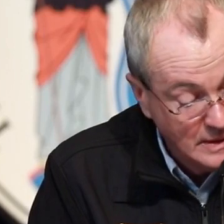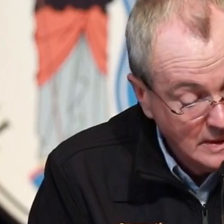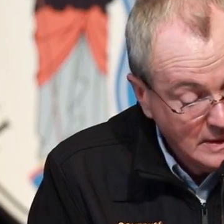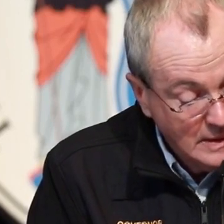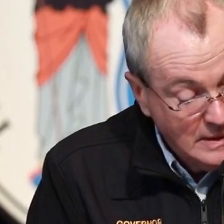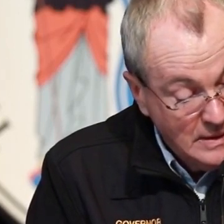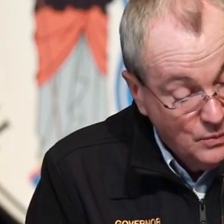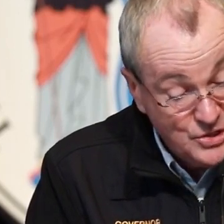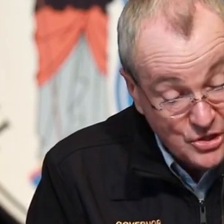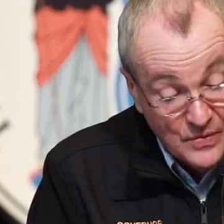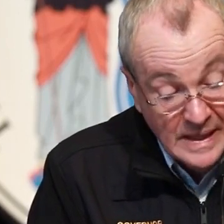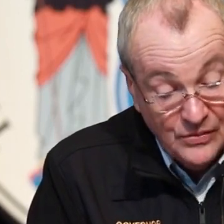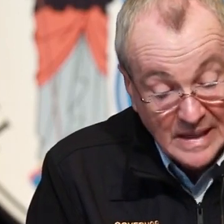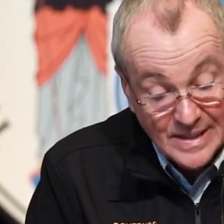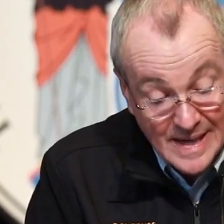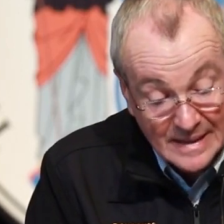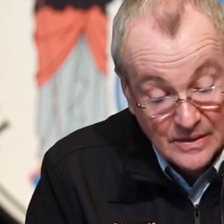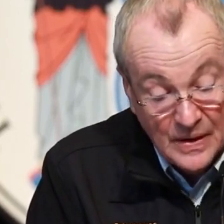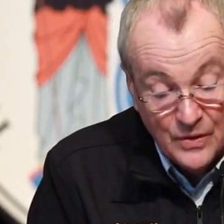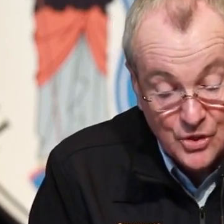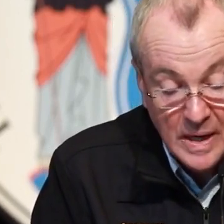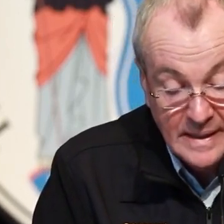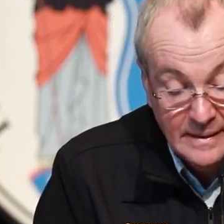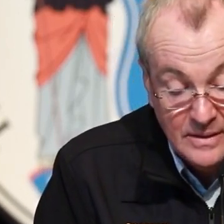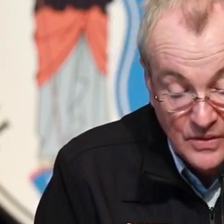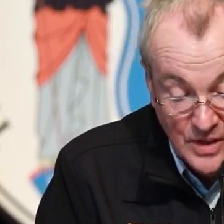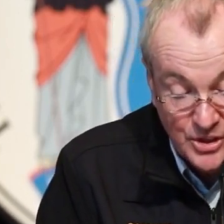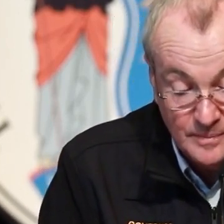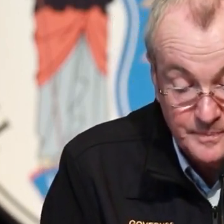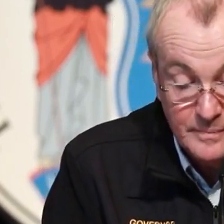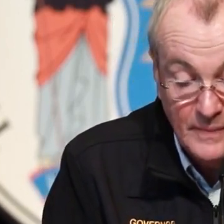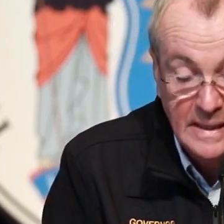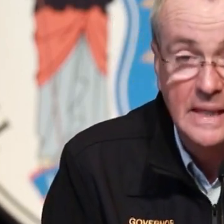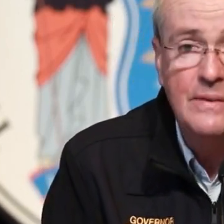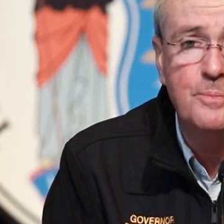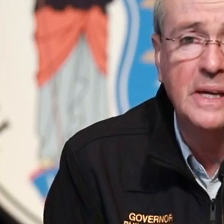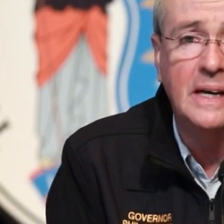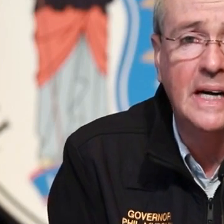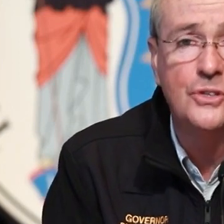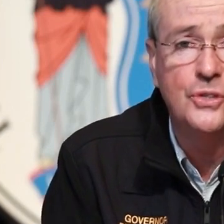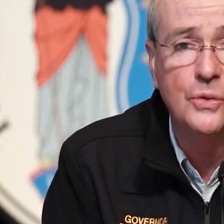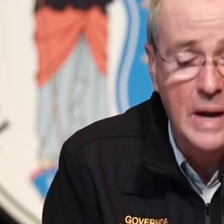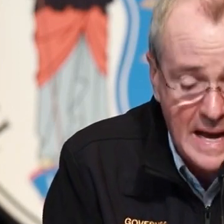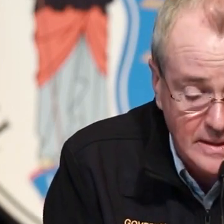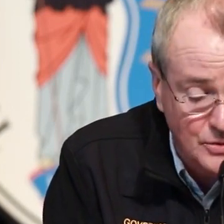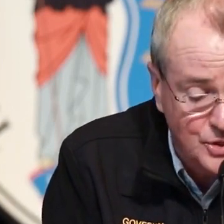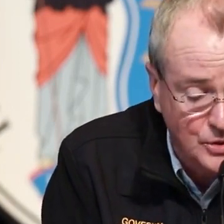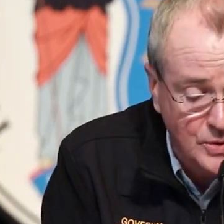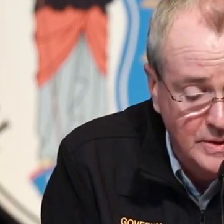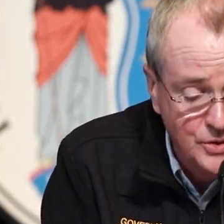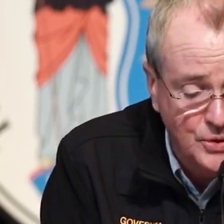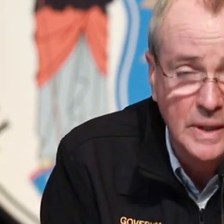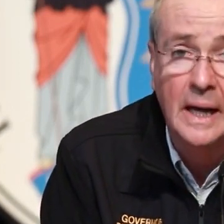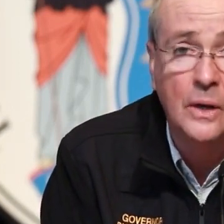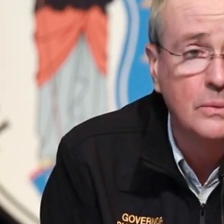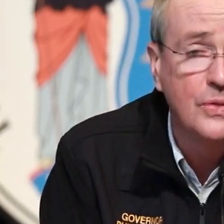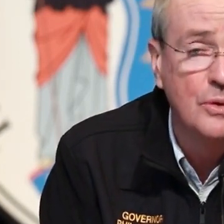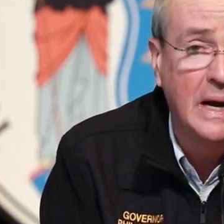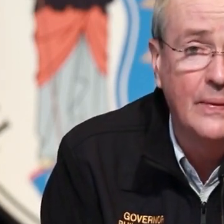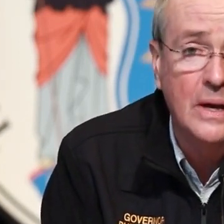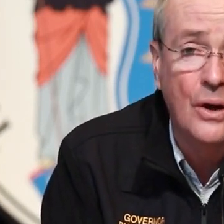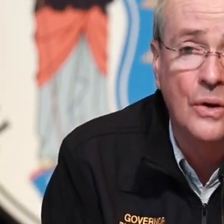passing, was serving as a detective in the training division. He leaves behind 2 adult children,